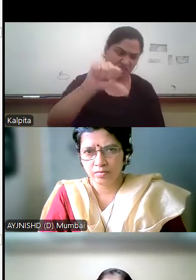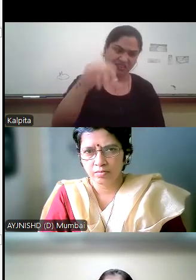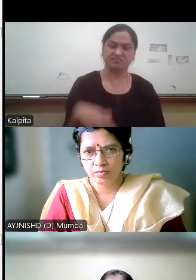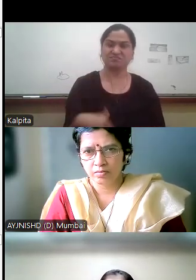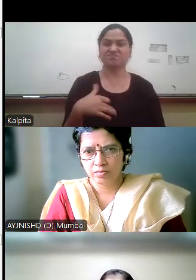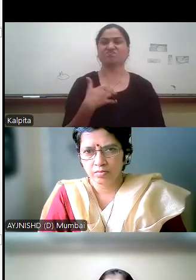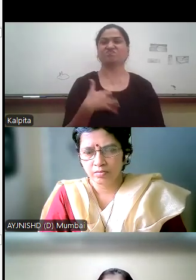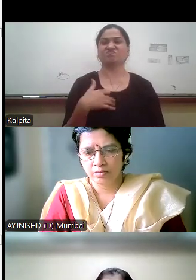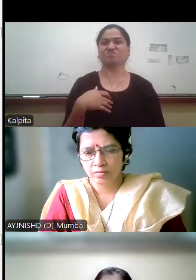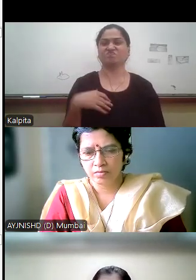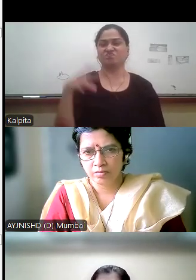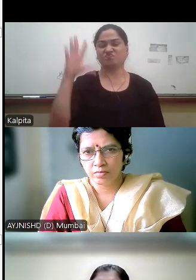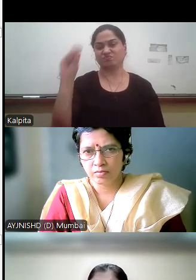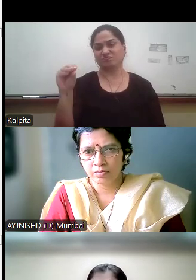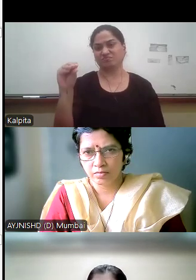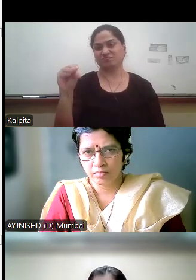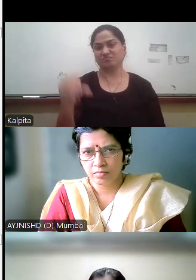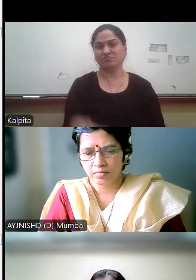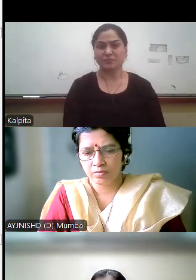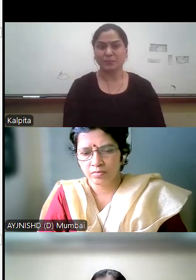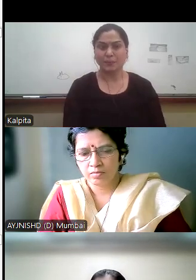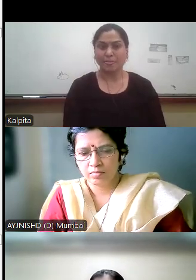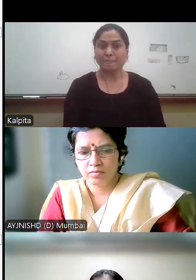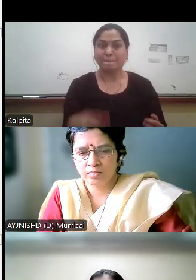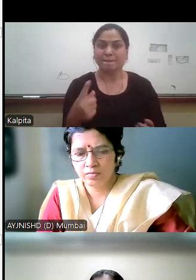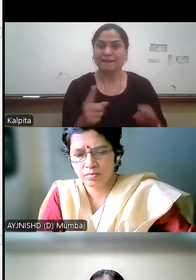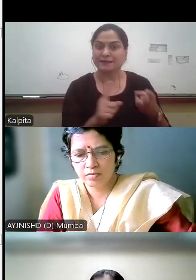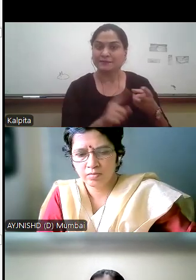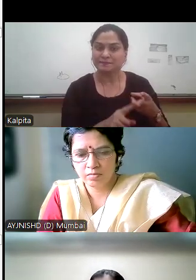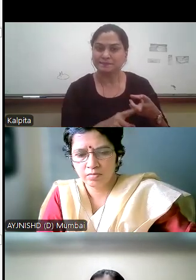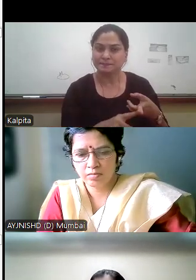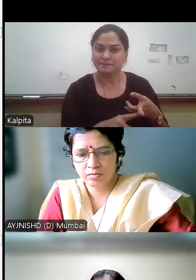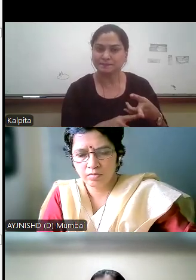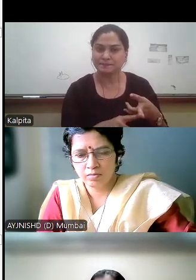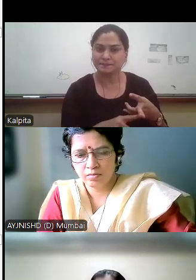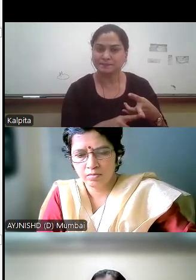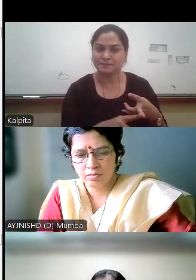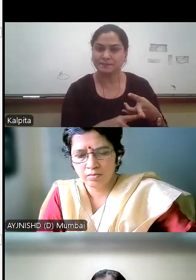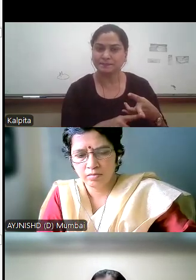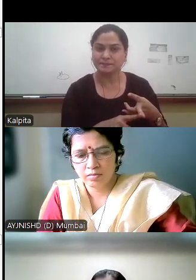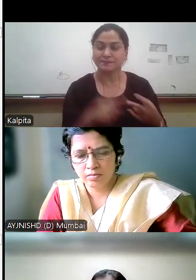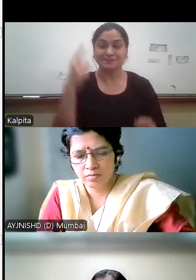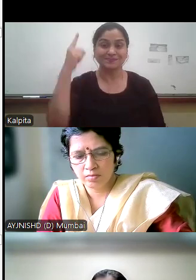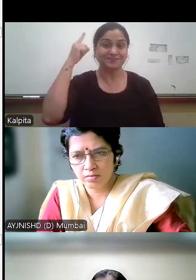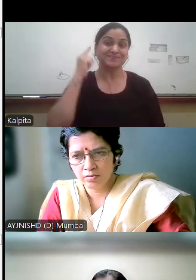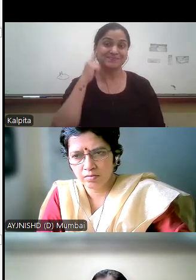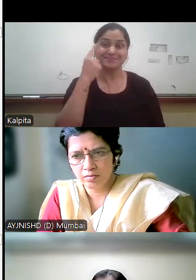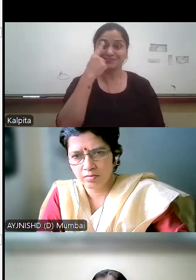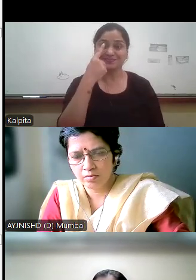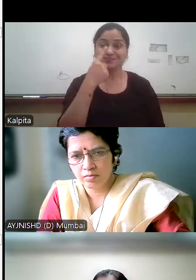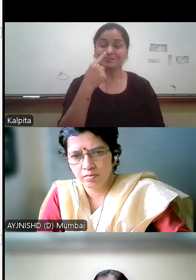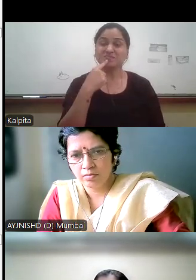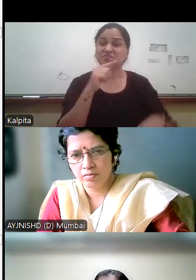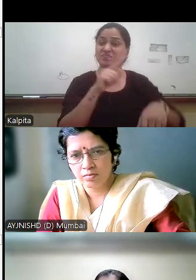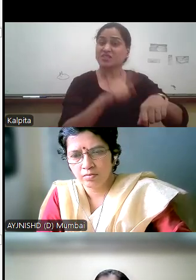Now, what are the unique sensory challenges they have? They have a lot of sensory issues which affects their ability to interact with the